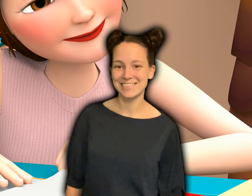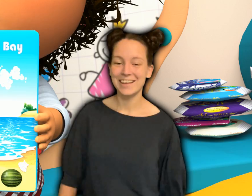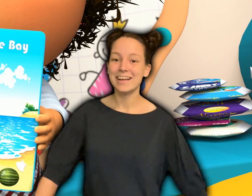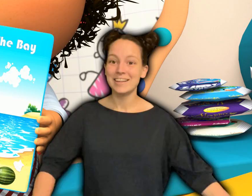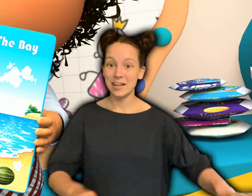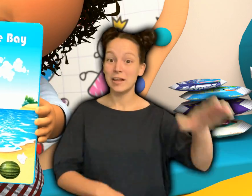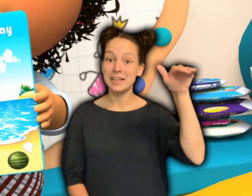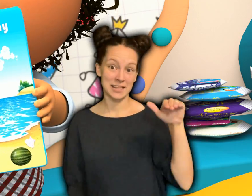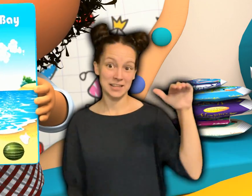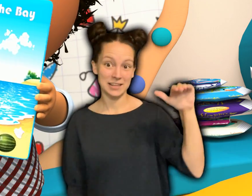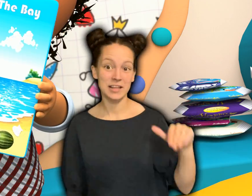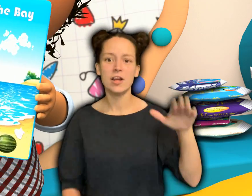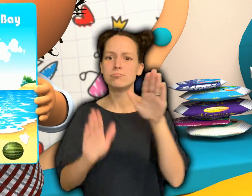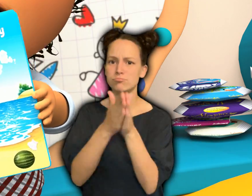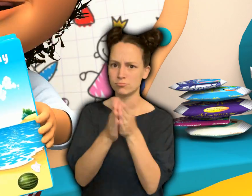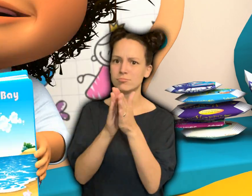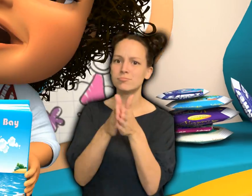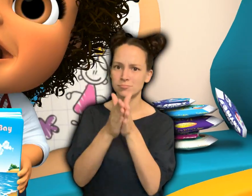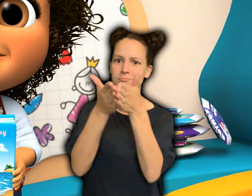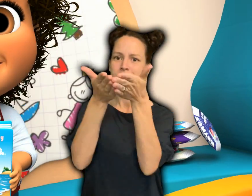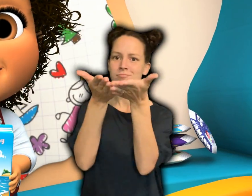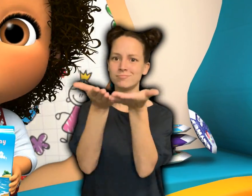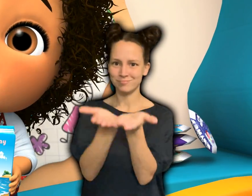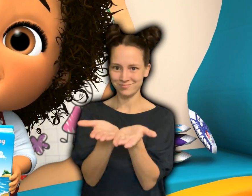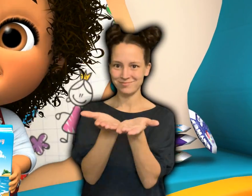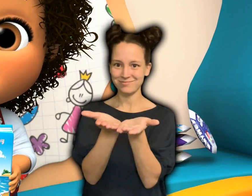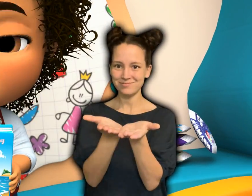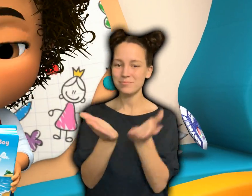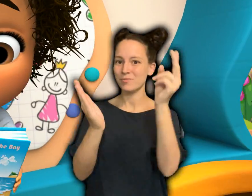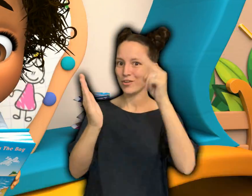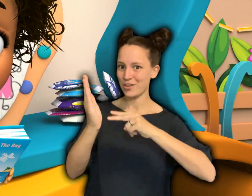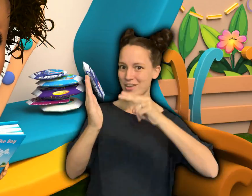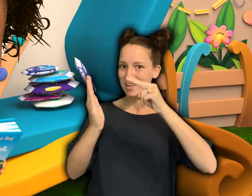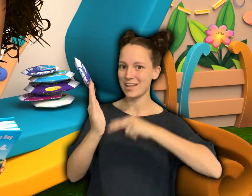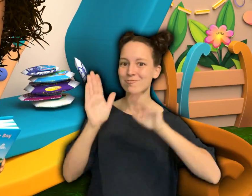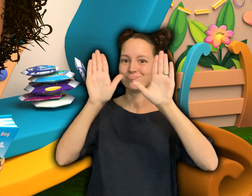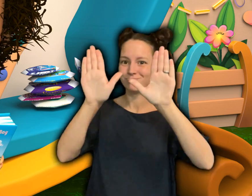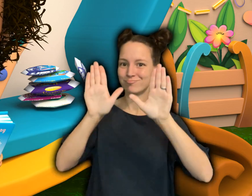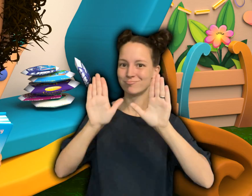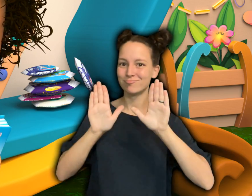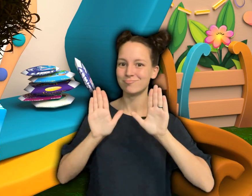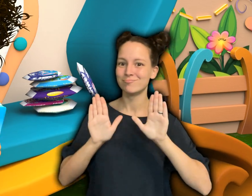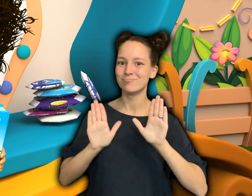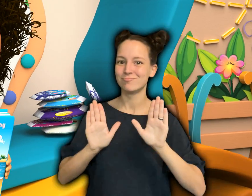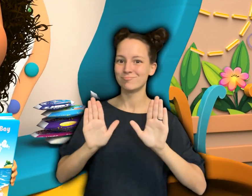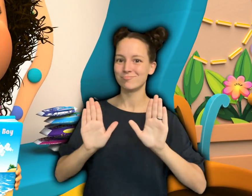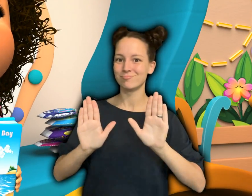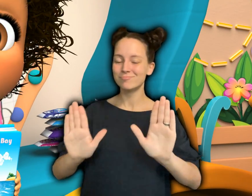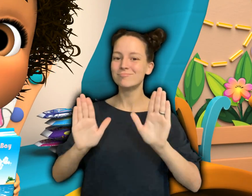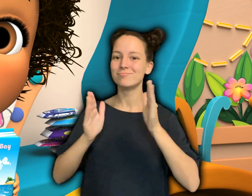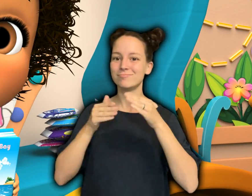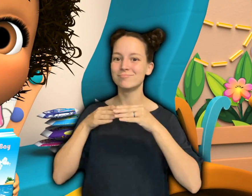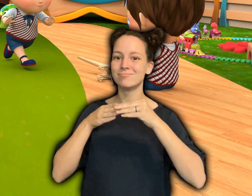Open a book You little child Reading is a wonderful